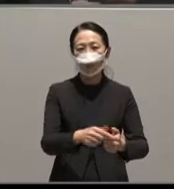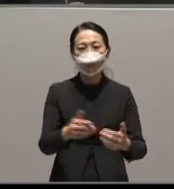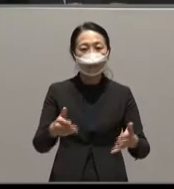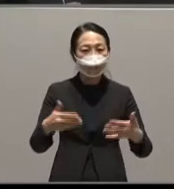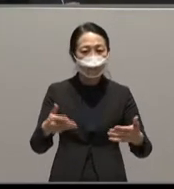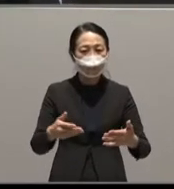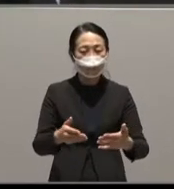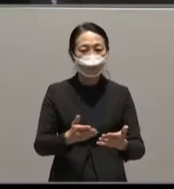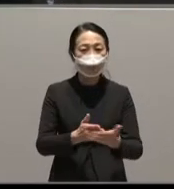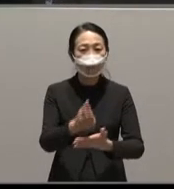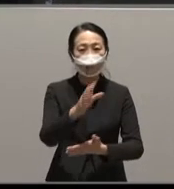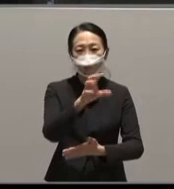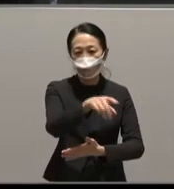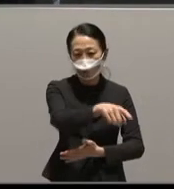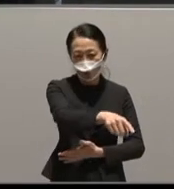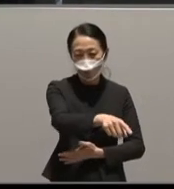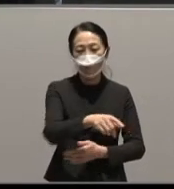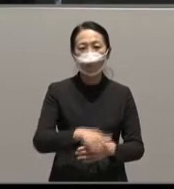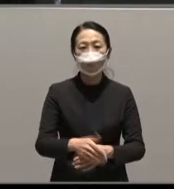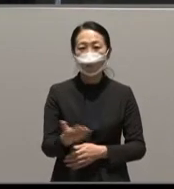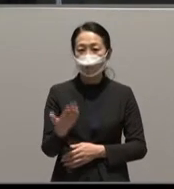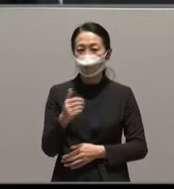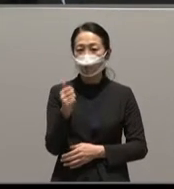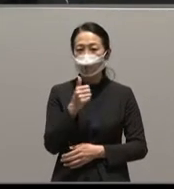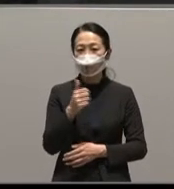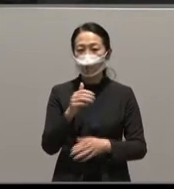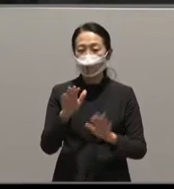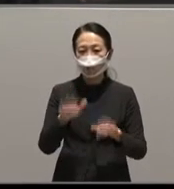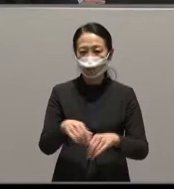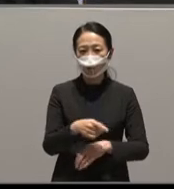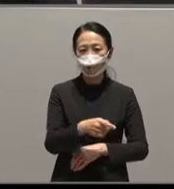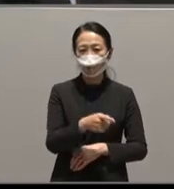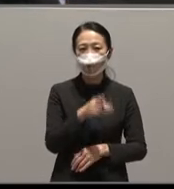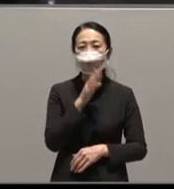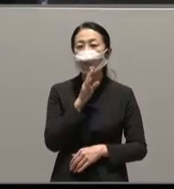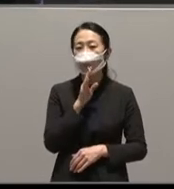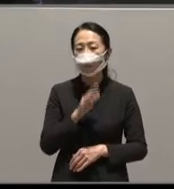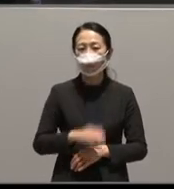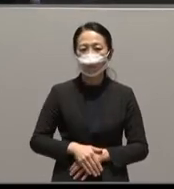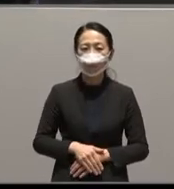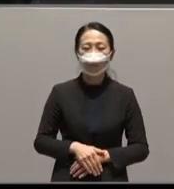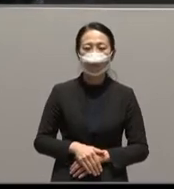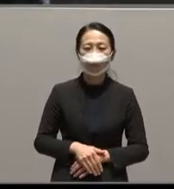forest bathing. Yakushima is the origin, as I said before.